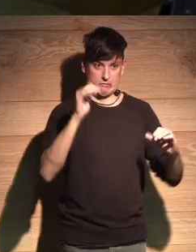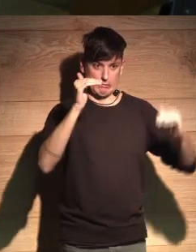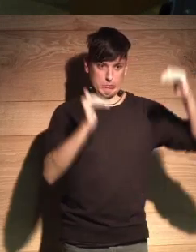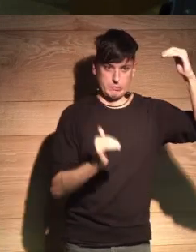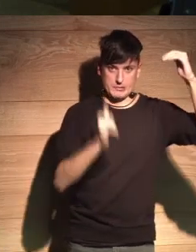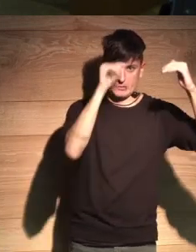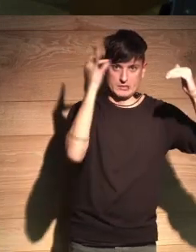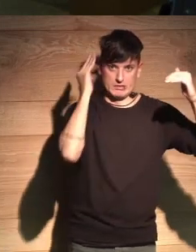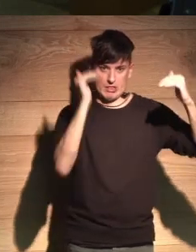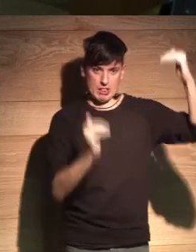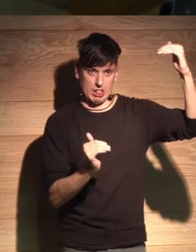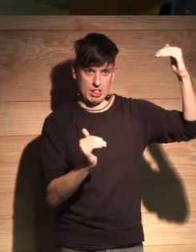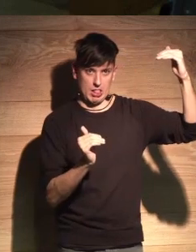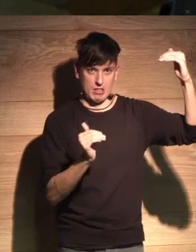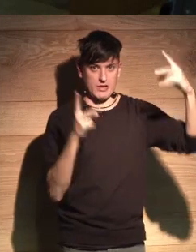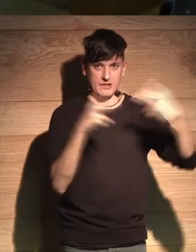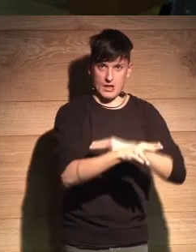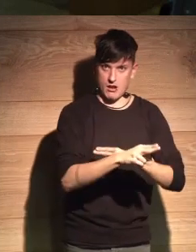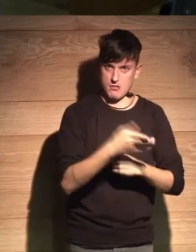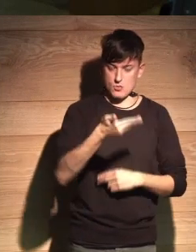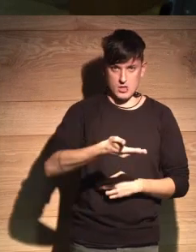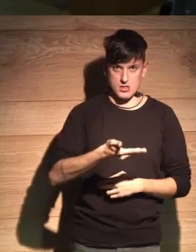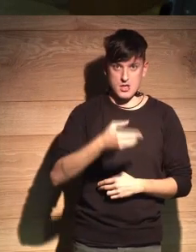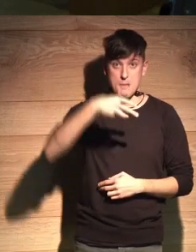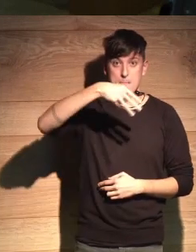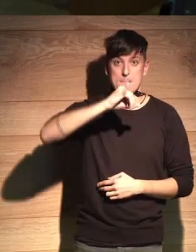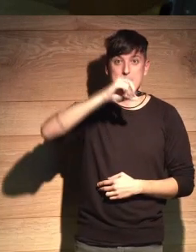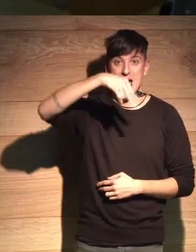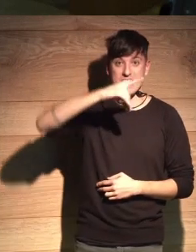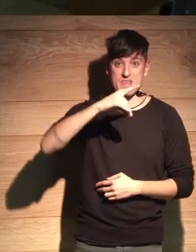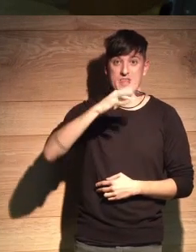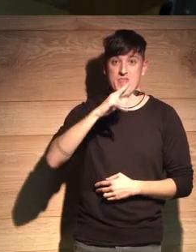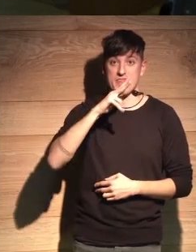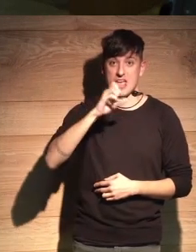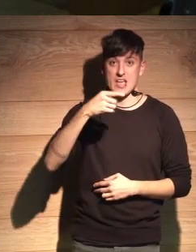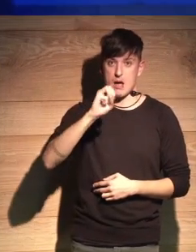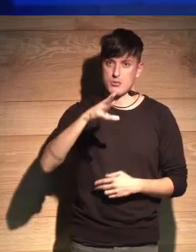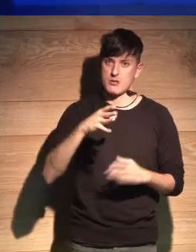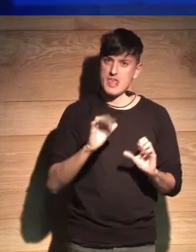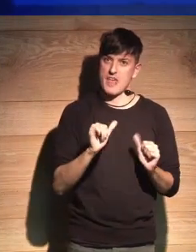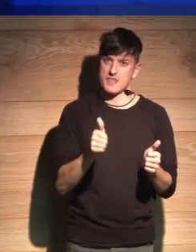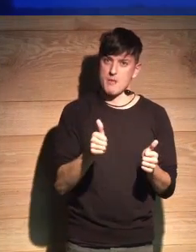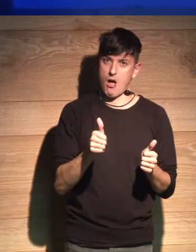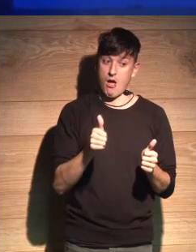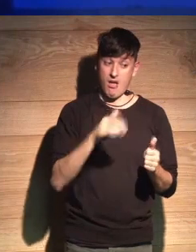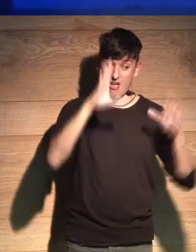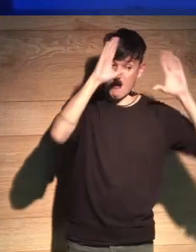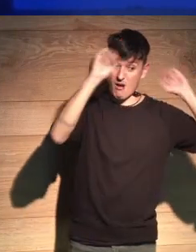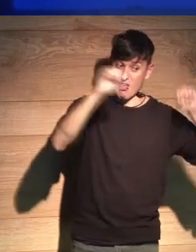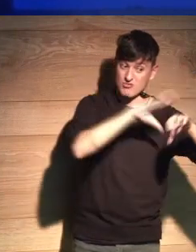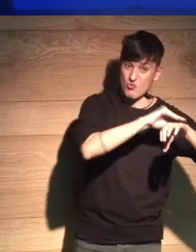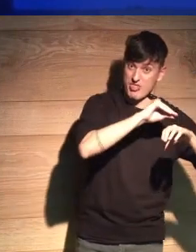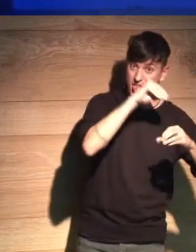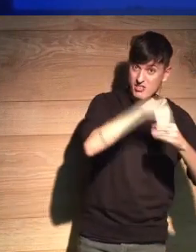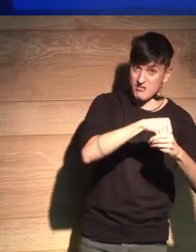We have to put an end to the digital gap amongst women. Mind the Gap is an initiative started by